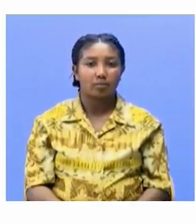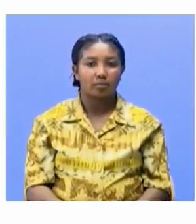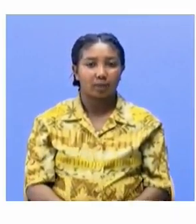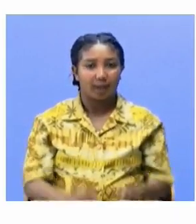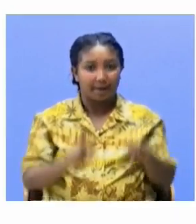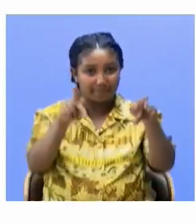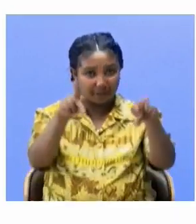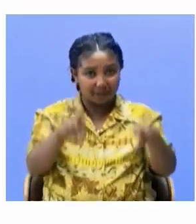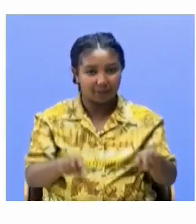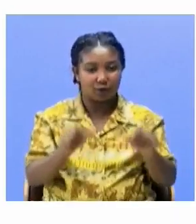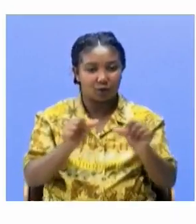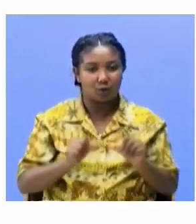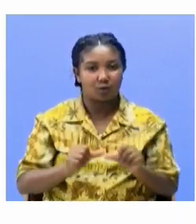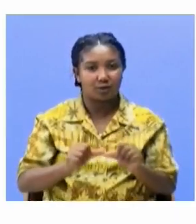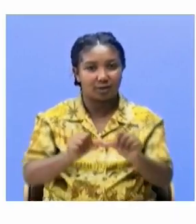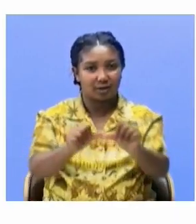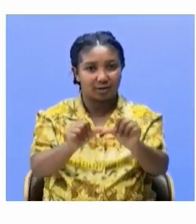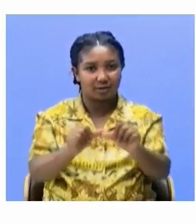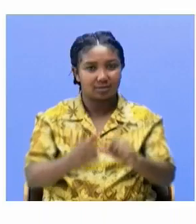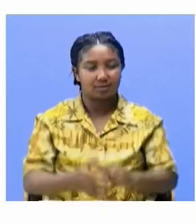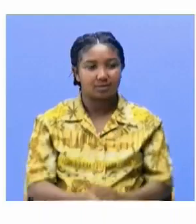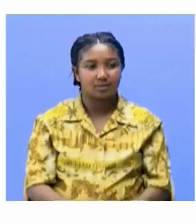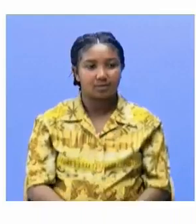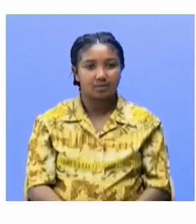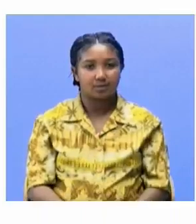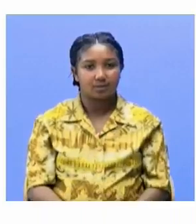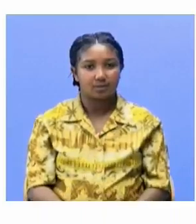Present continuous.